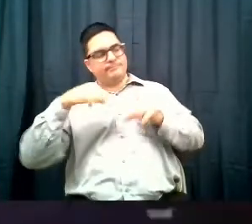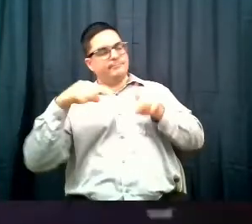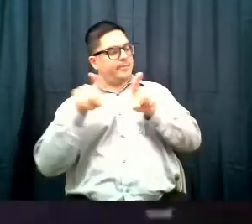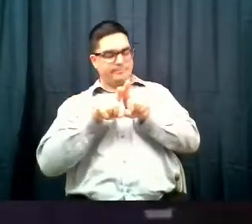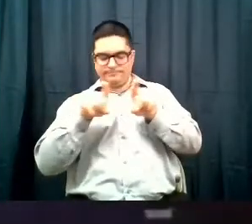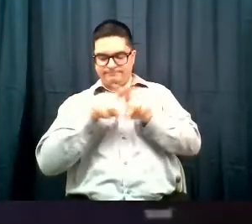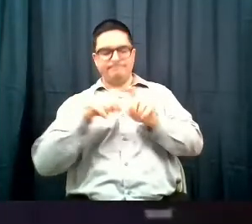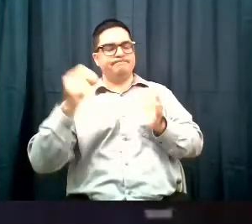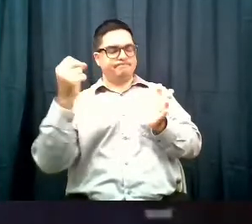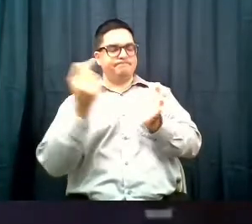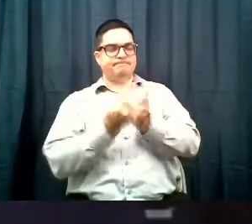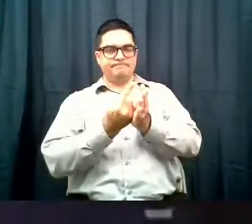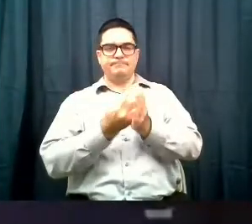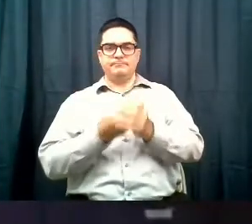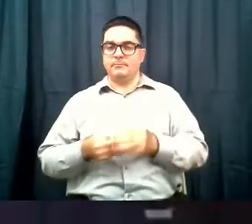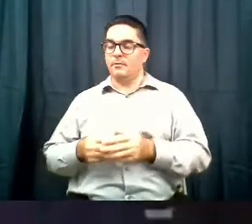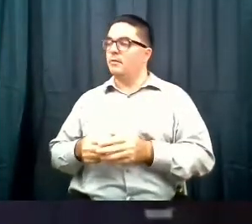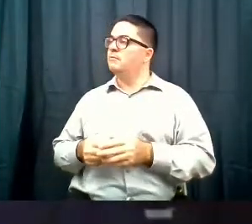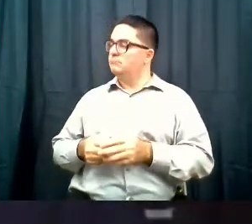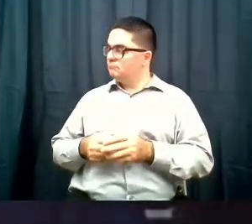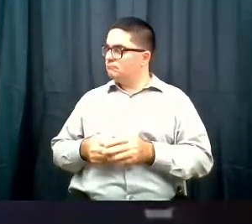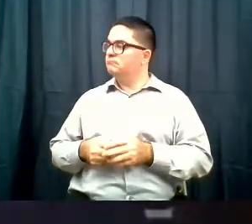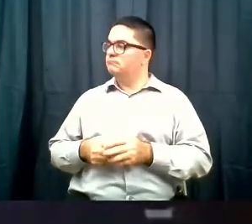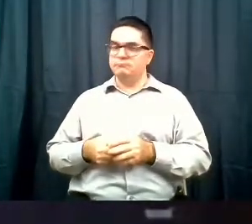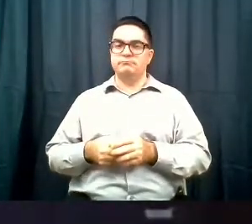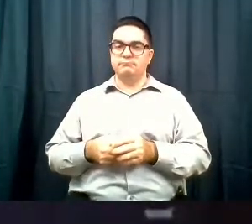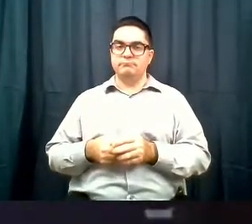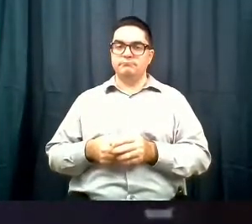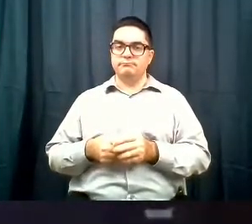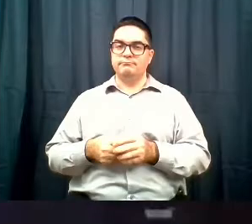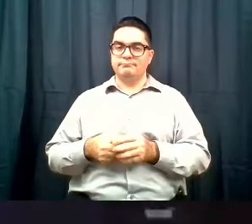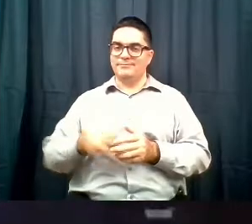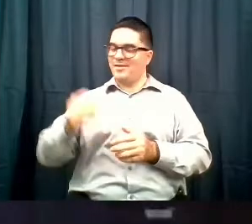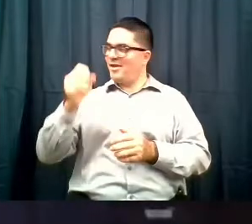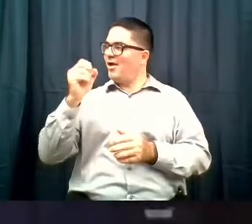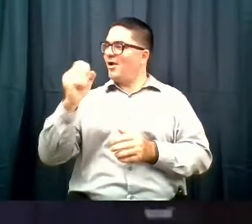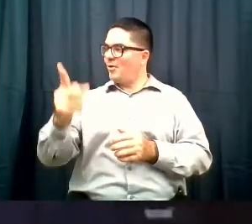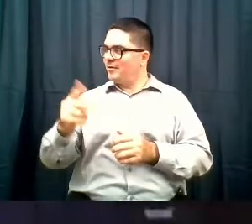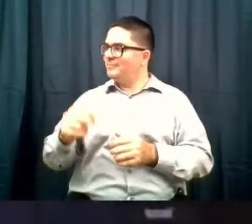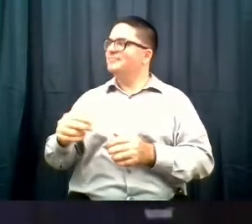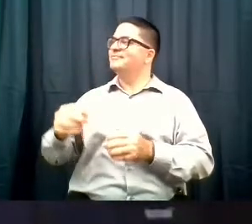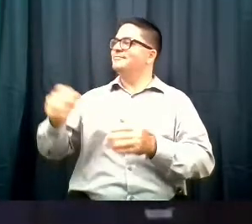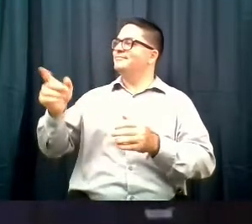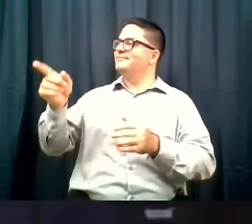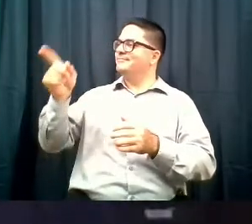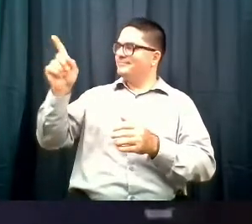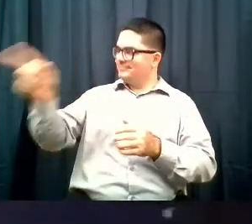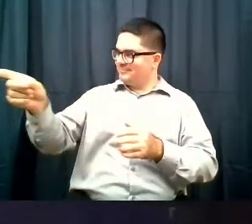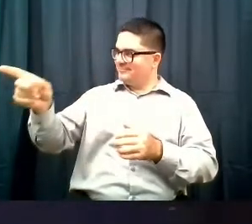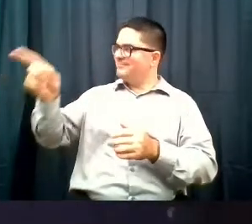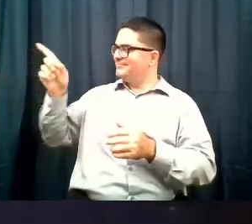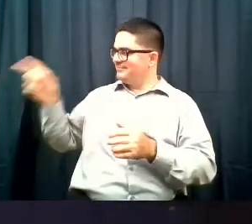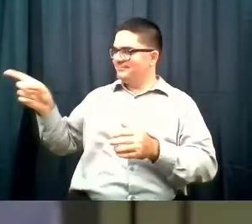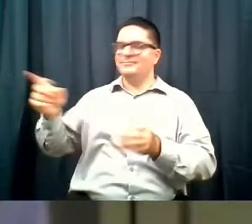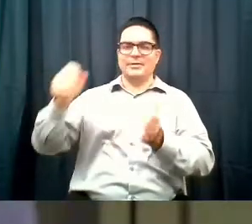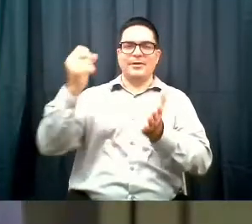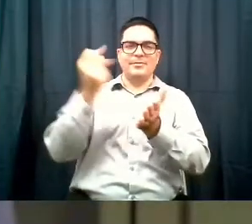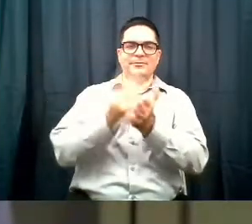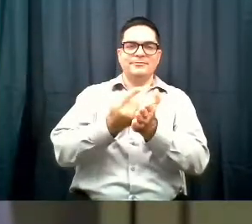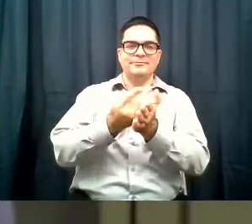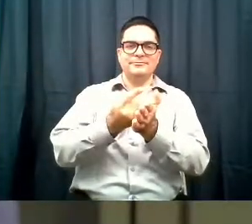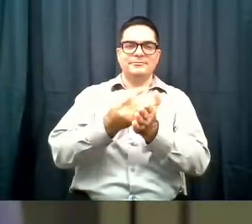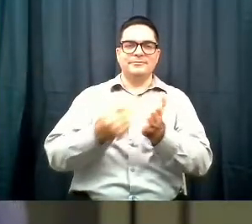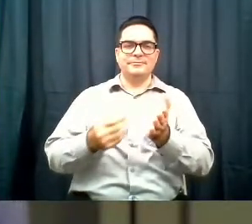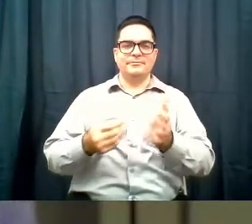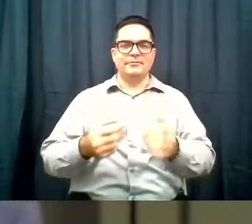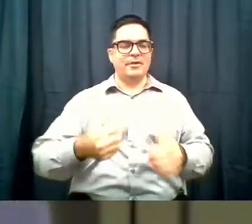All right, so we've got a movement in a second, and Andrew, can you read the resolution that we're? I move